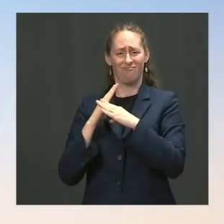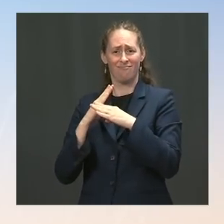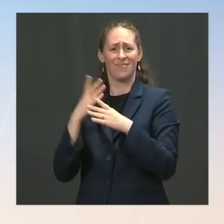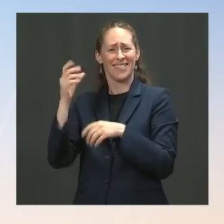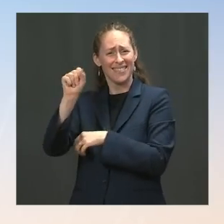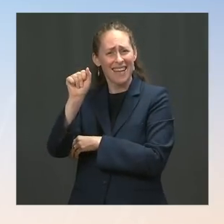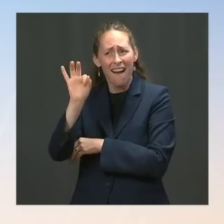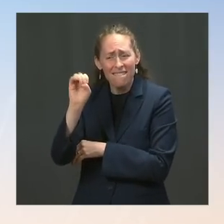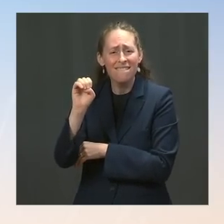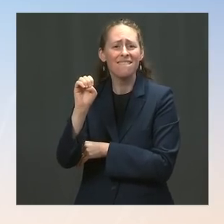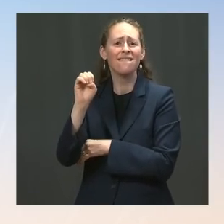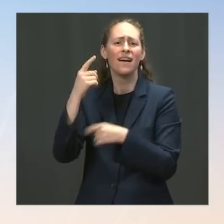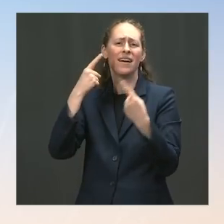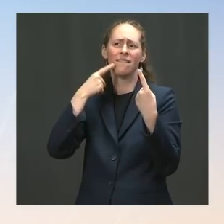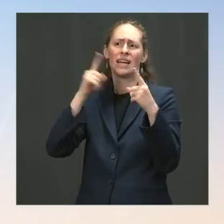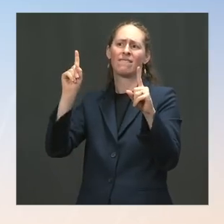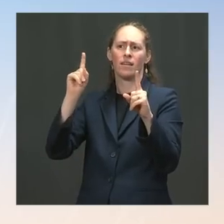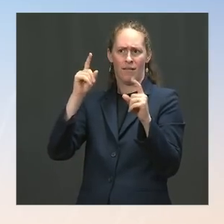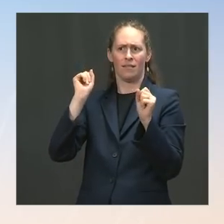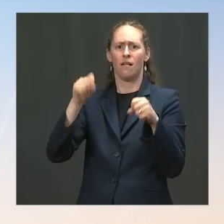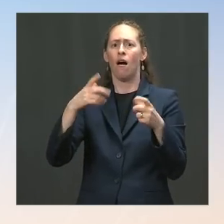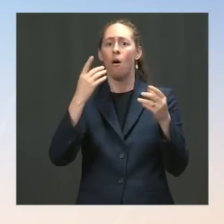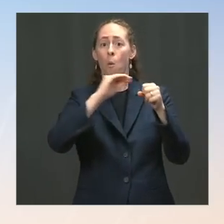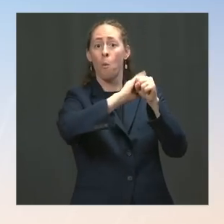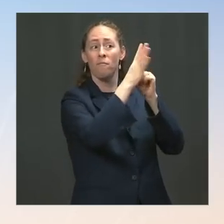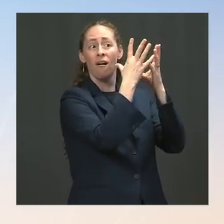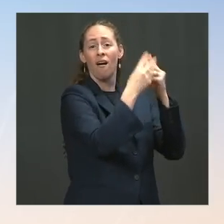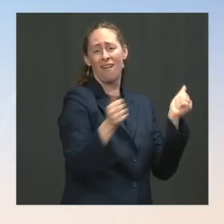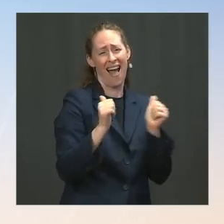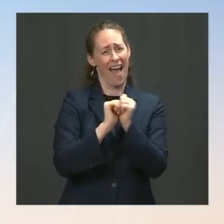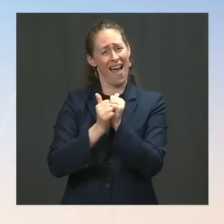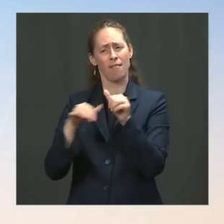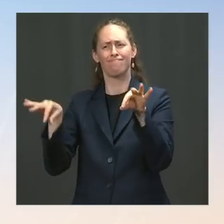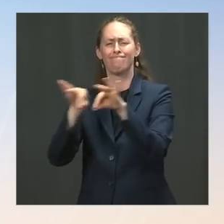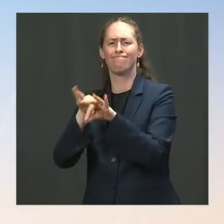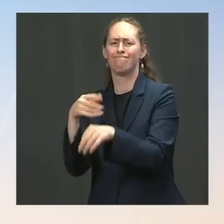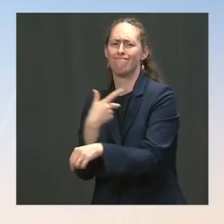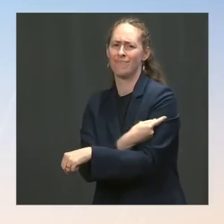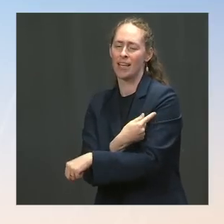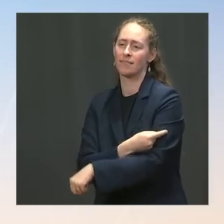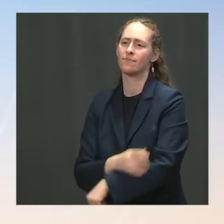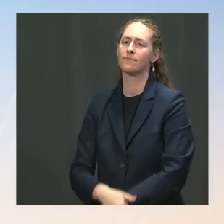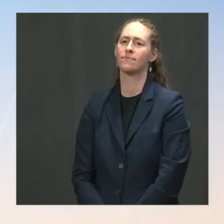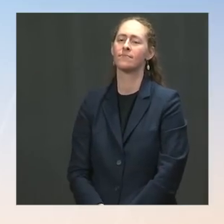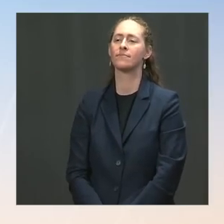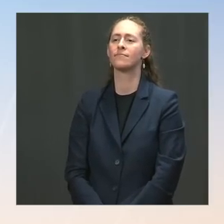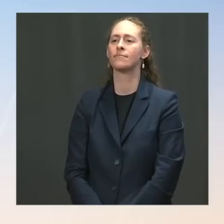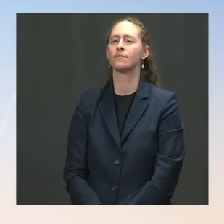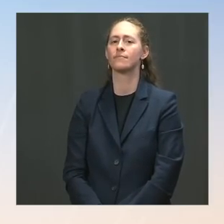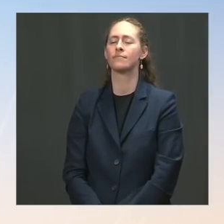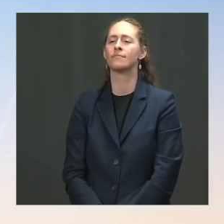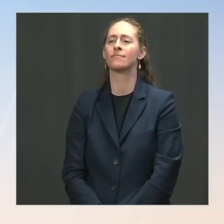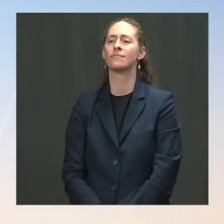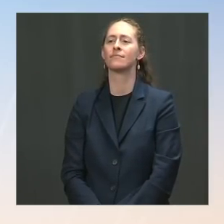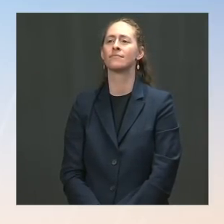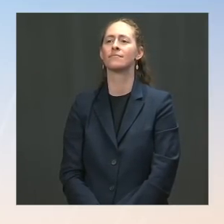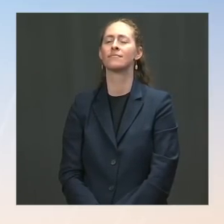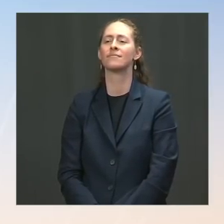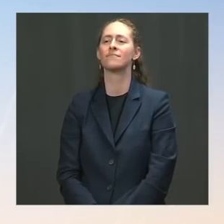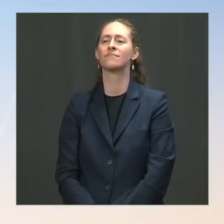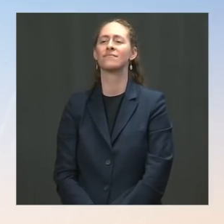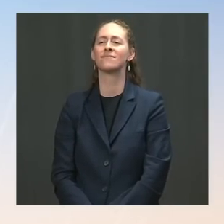prevent outbreaks, and to ensure a safe school year. That's why I'm echoing the president's call to action